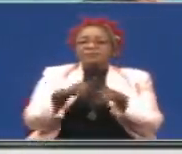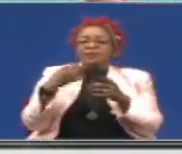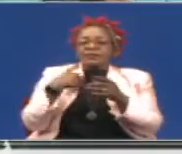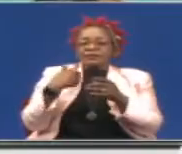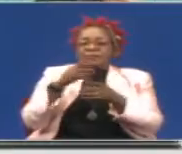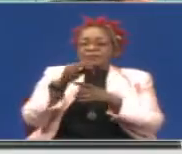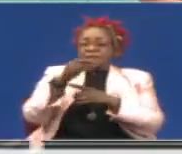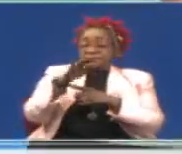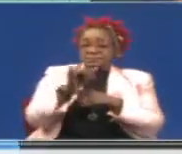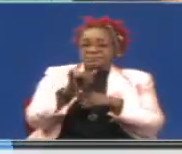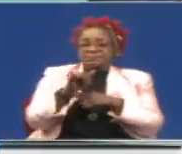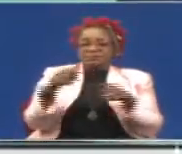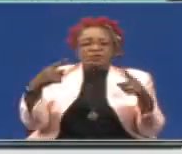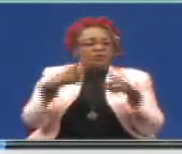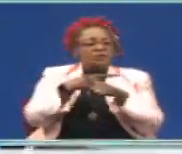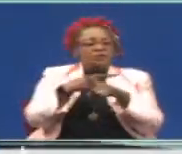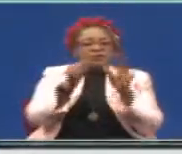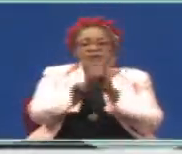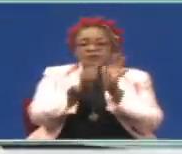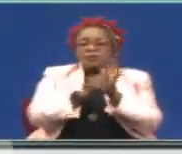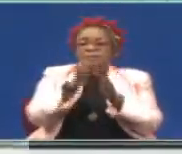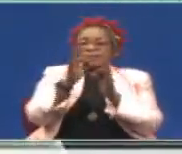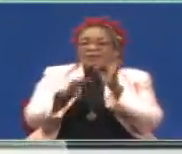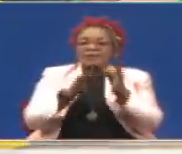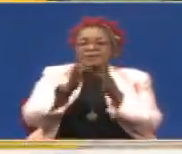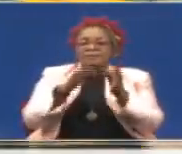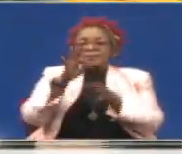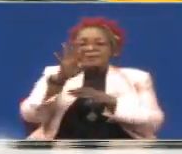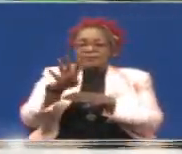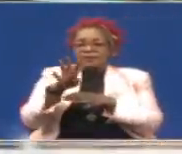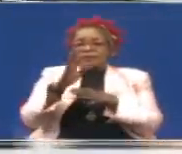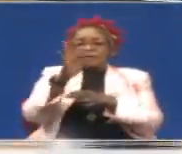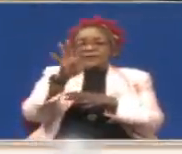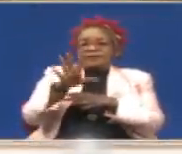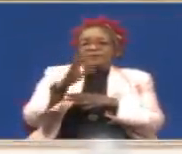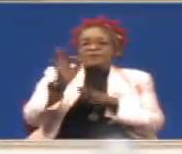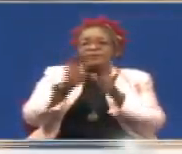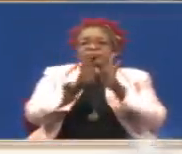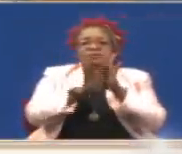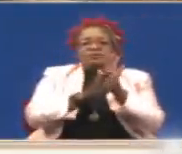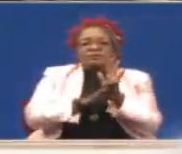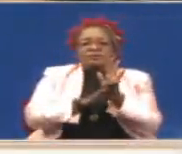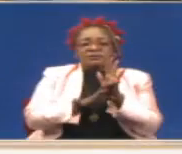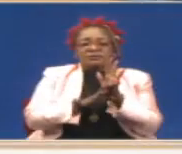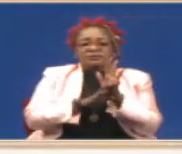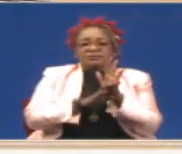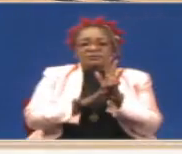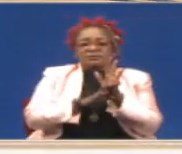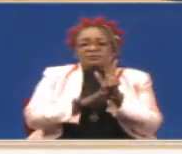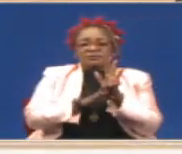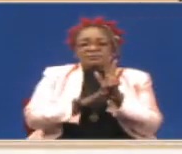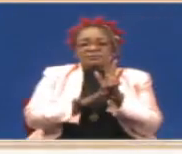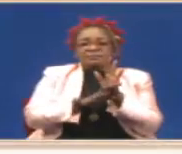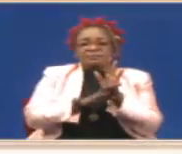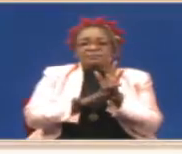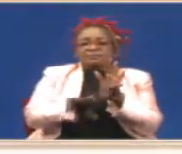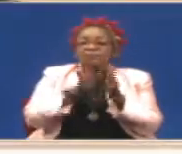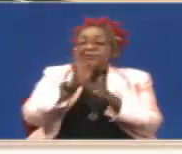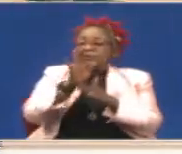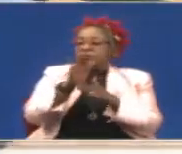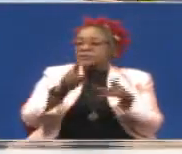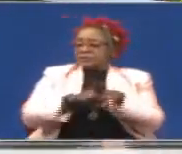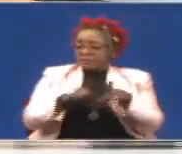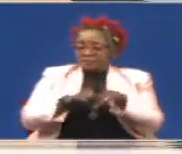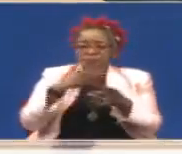terms, contrary to Articles 33, 34, and 35 of the Constitution. The applicants are also